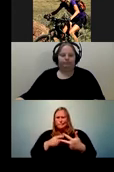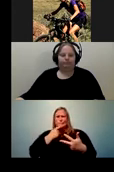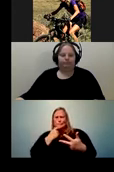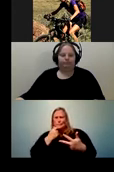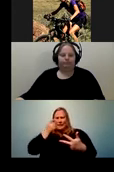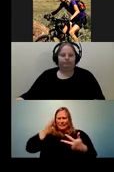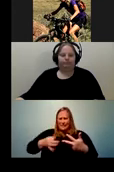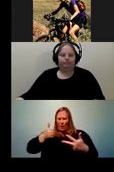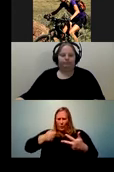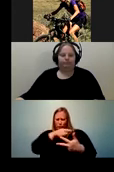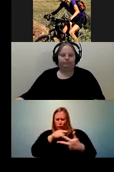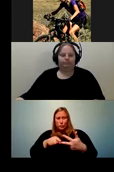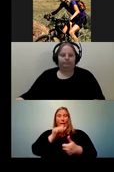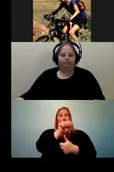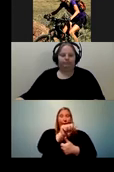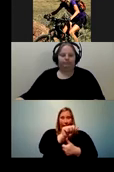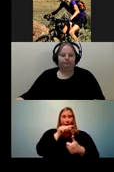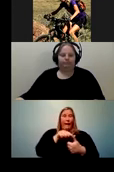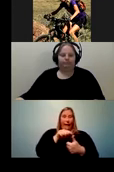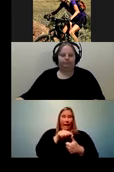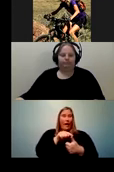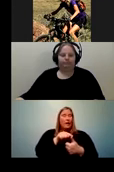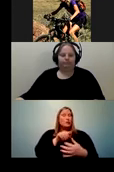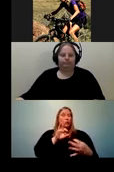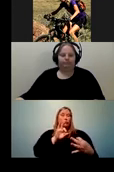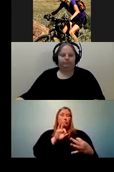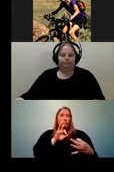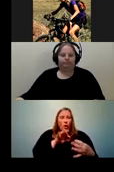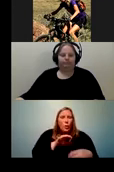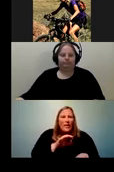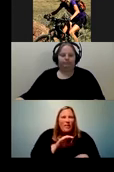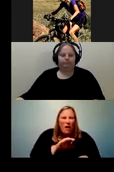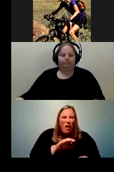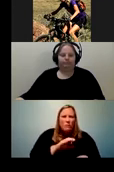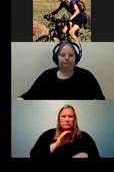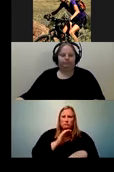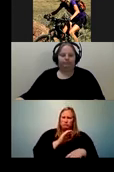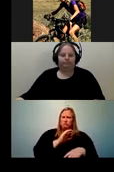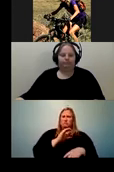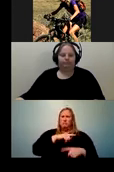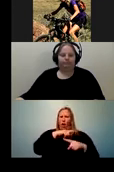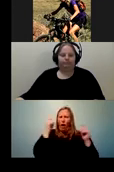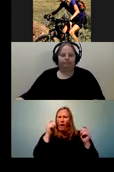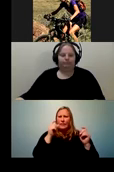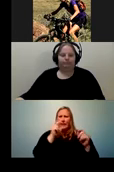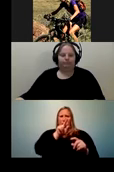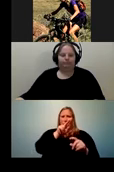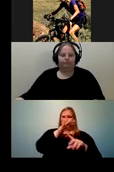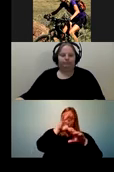A associates with crooked politicians, consults astrologers, has had 2 mistresses,